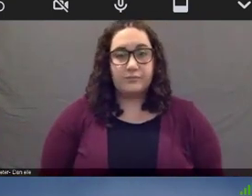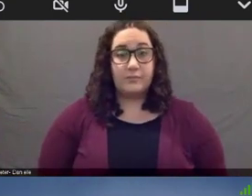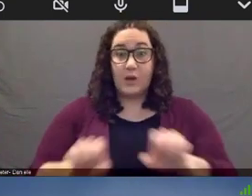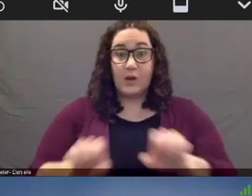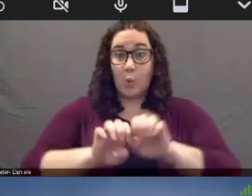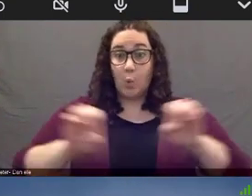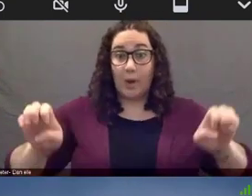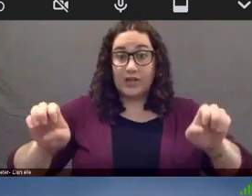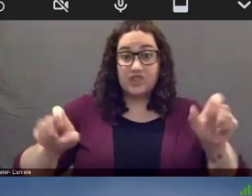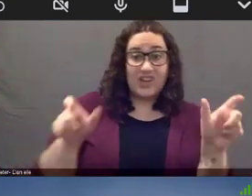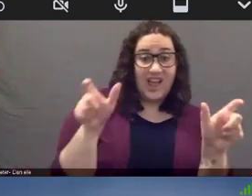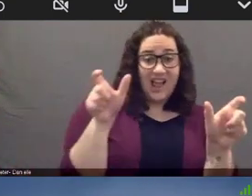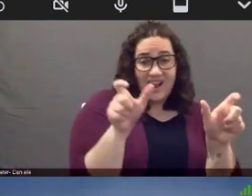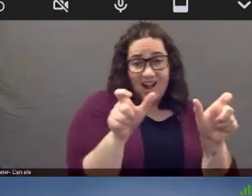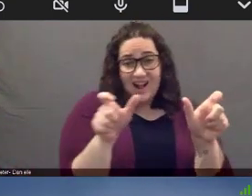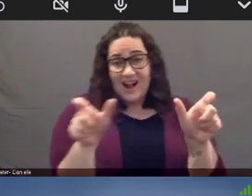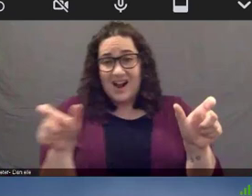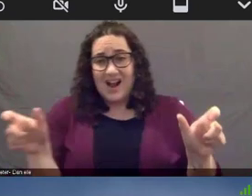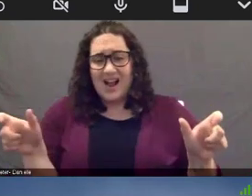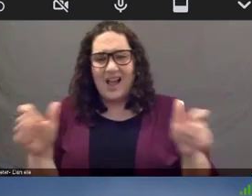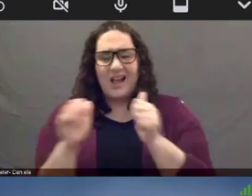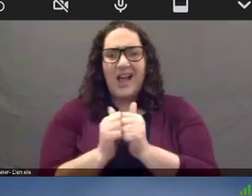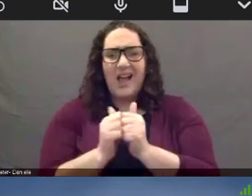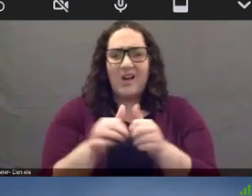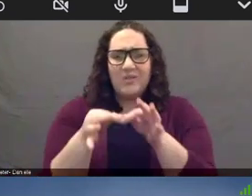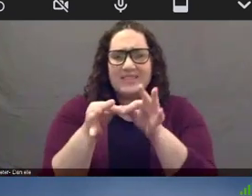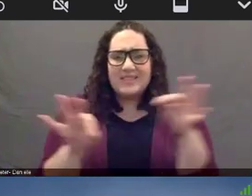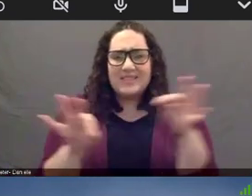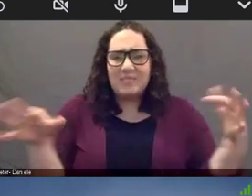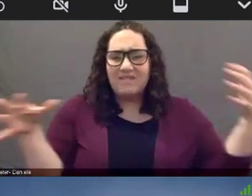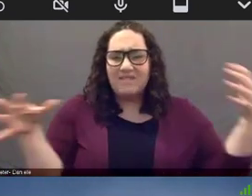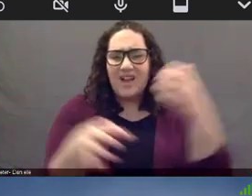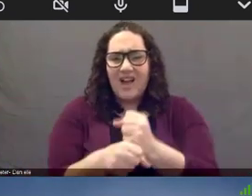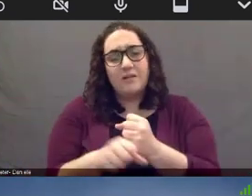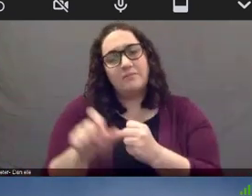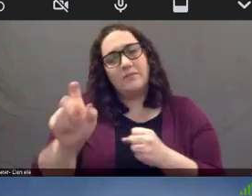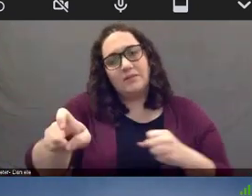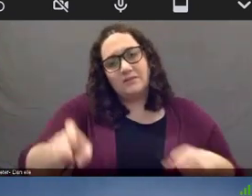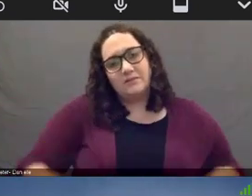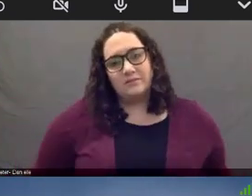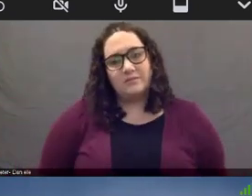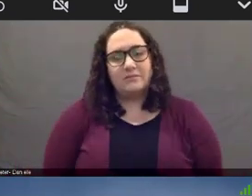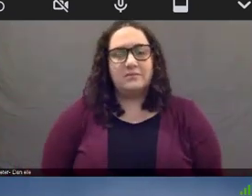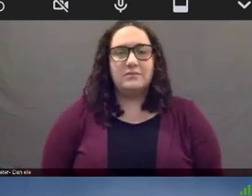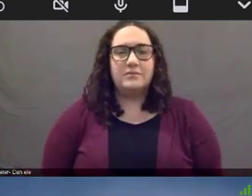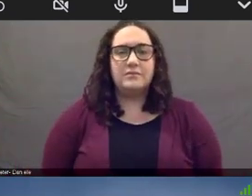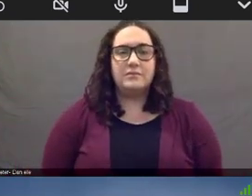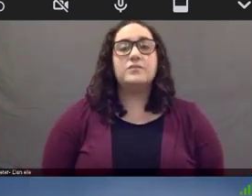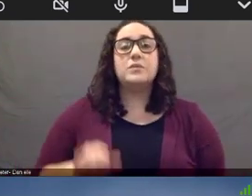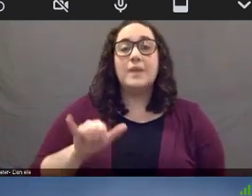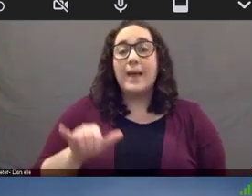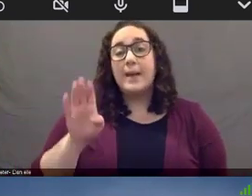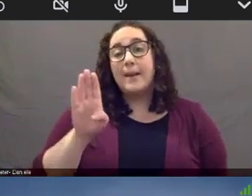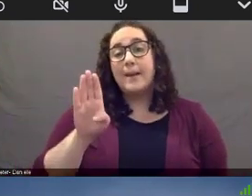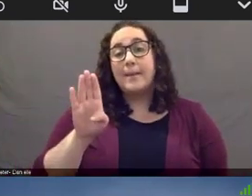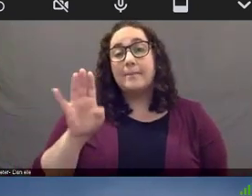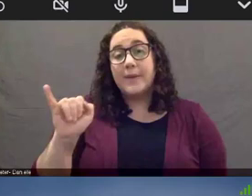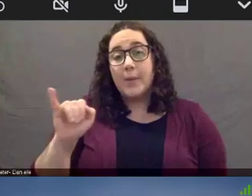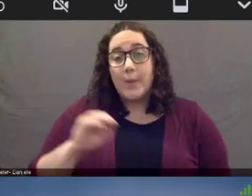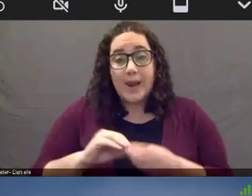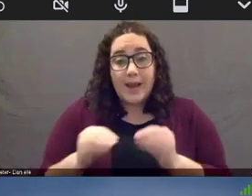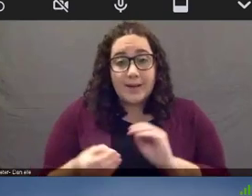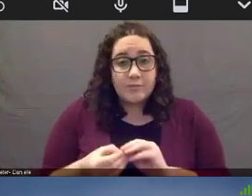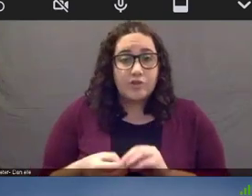problem, right? So that's why we introduced the idea we're going to use the Biot number, the Fourier number. We have dimensionless